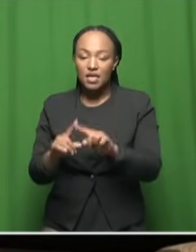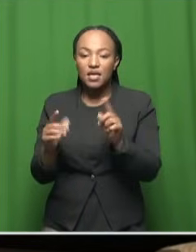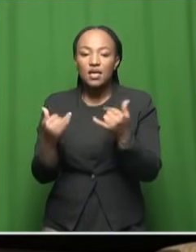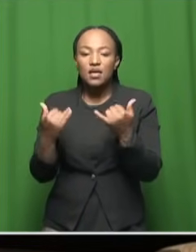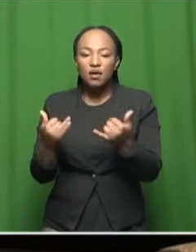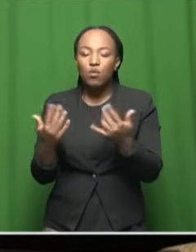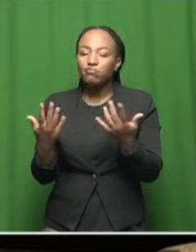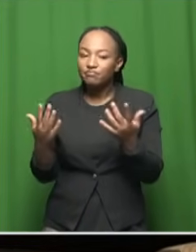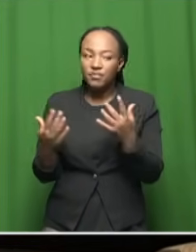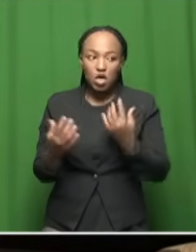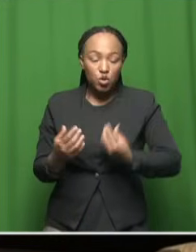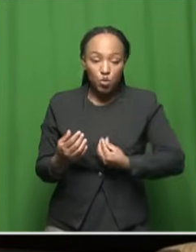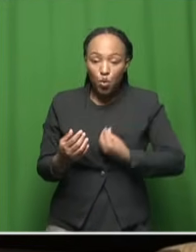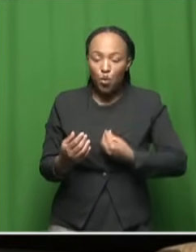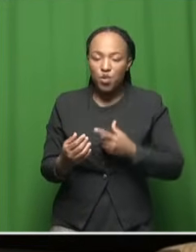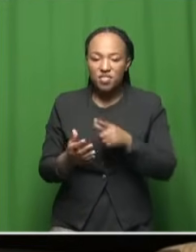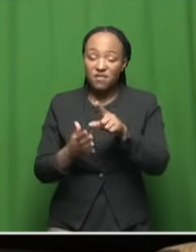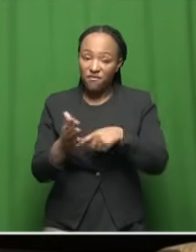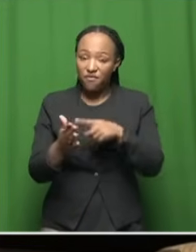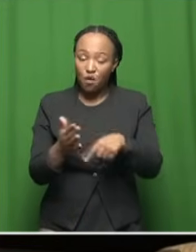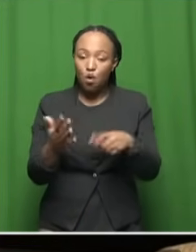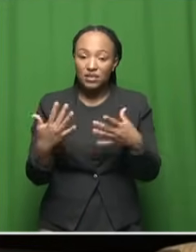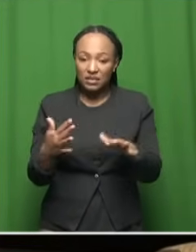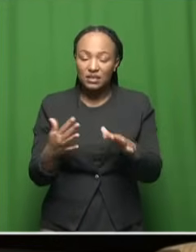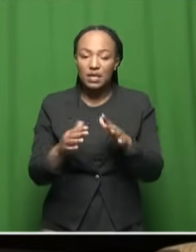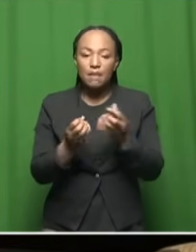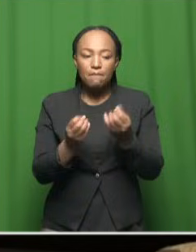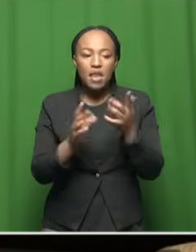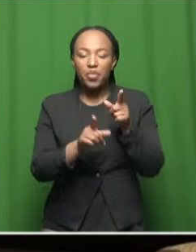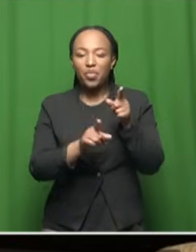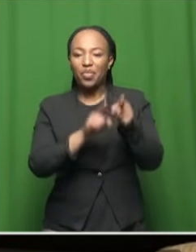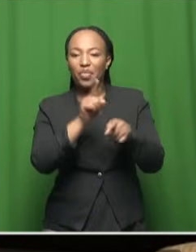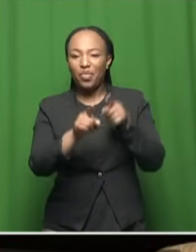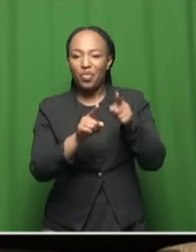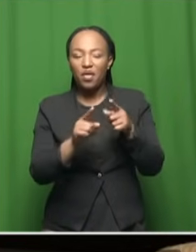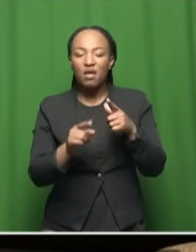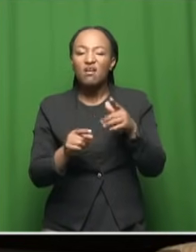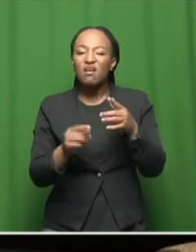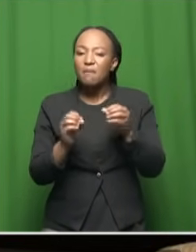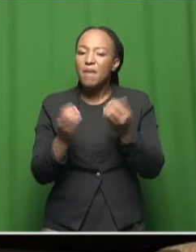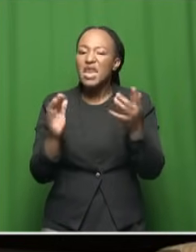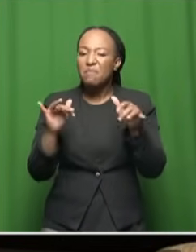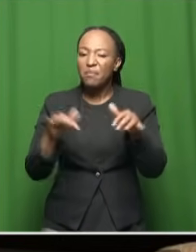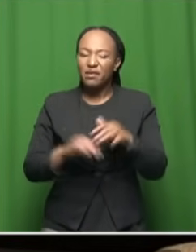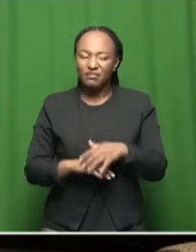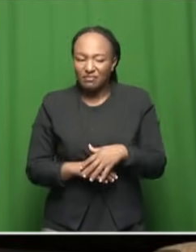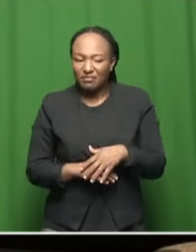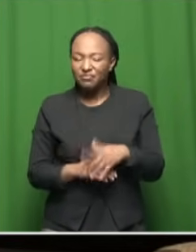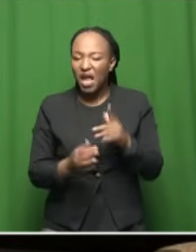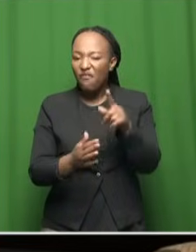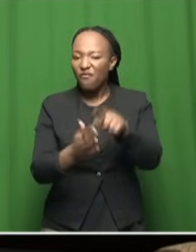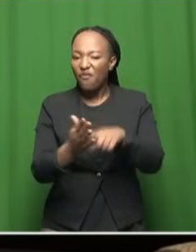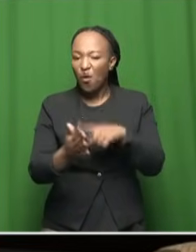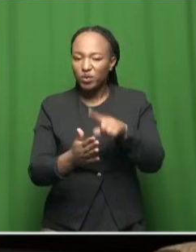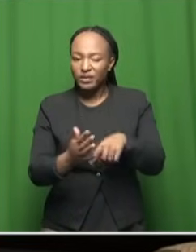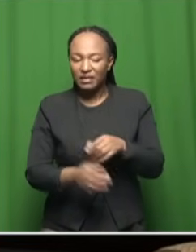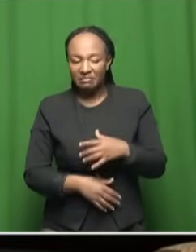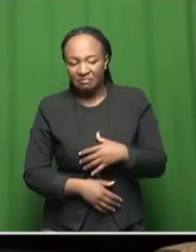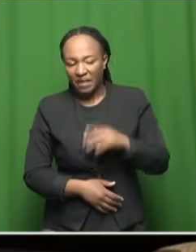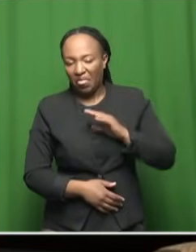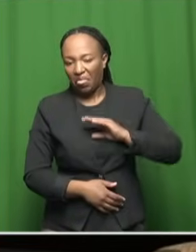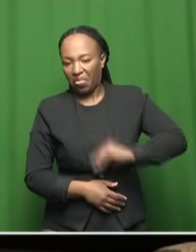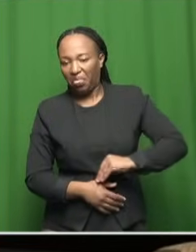the youth votes, and there have also been accusations of voter apathy coming particularly from those who are under the